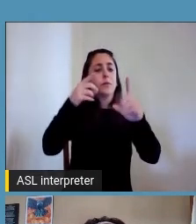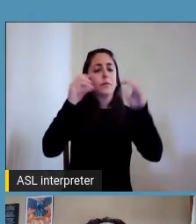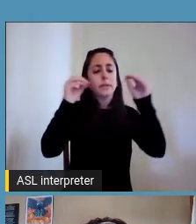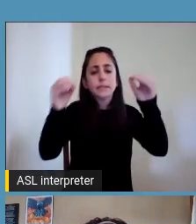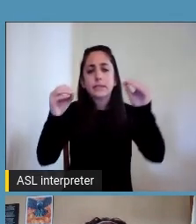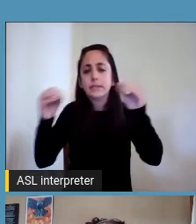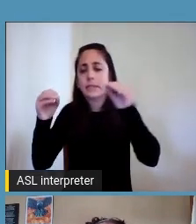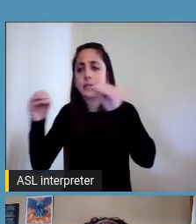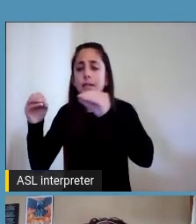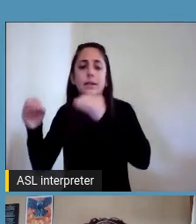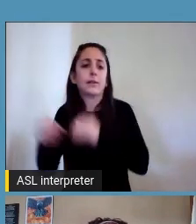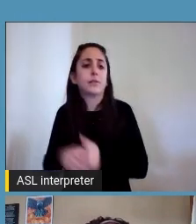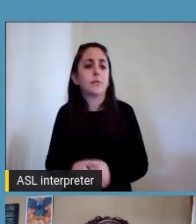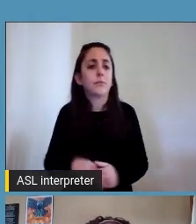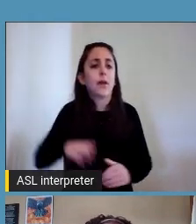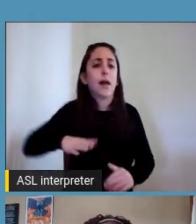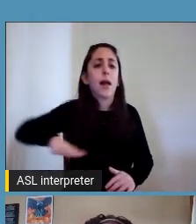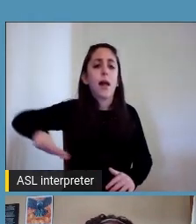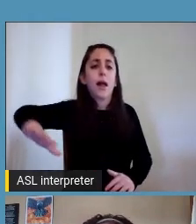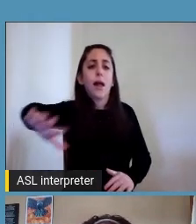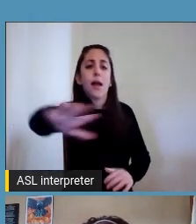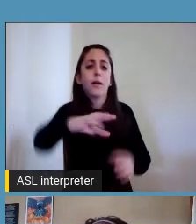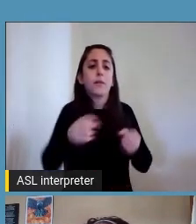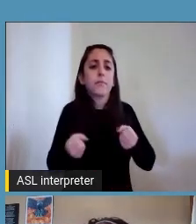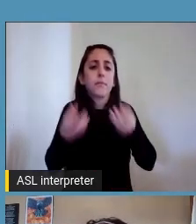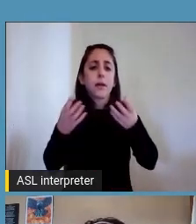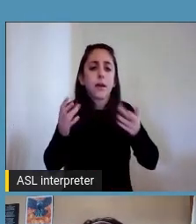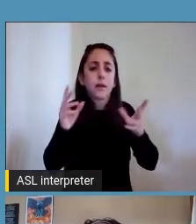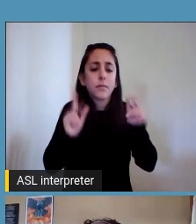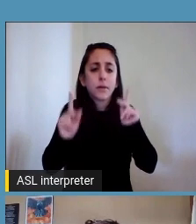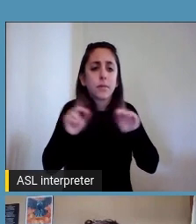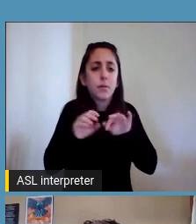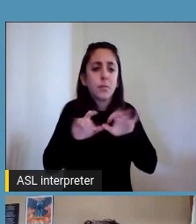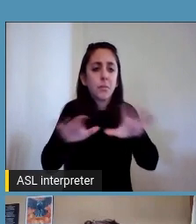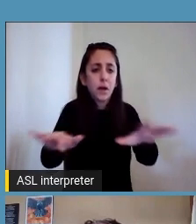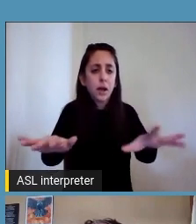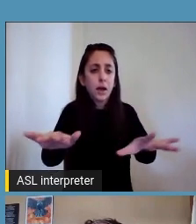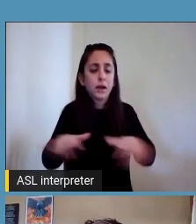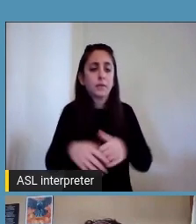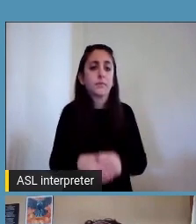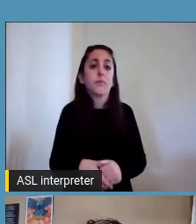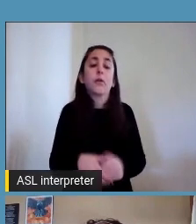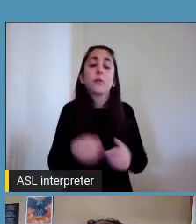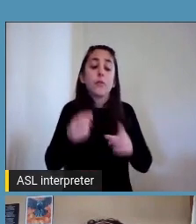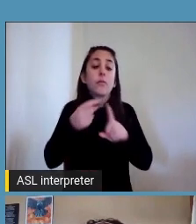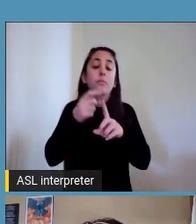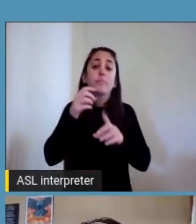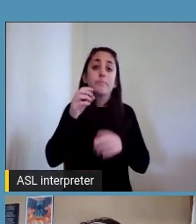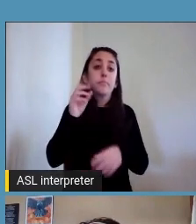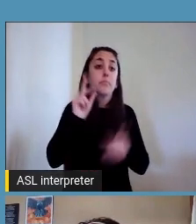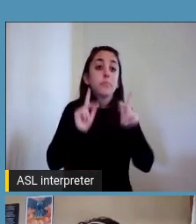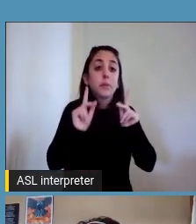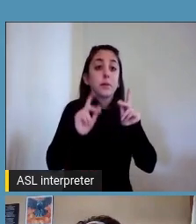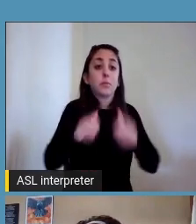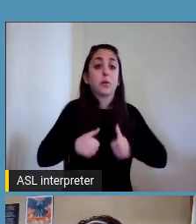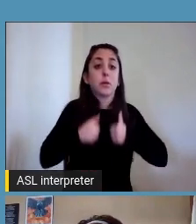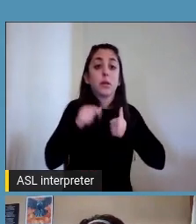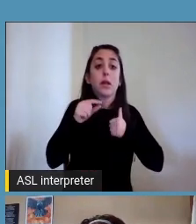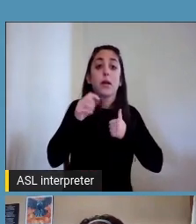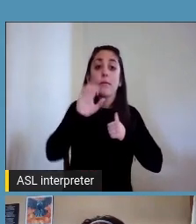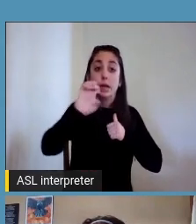wide area. You know, we were getting comments from people out east, too. So it's neat to be able to spread the word.